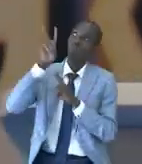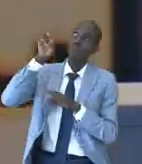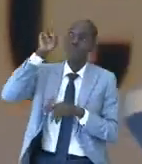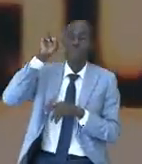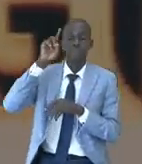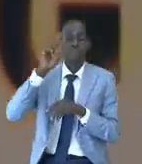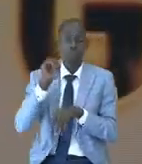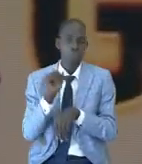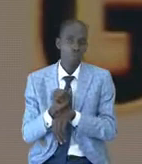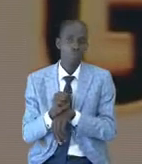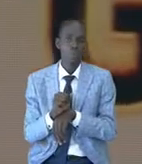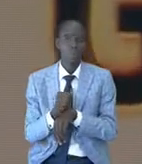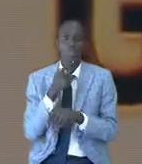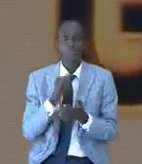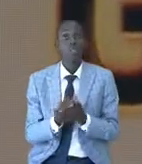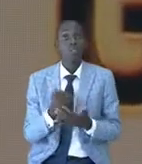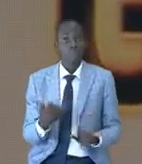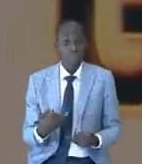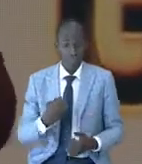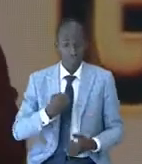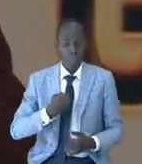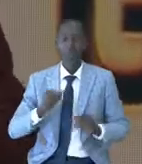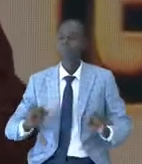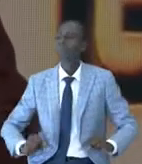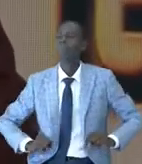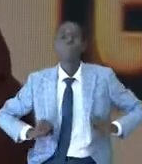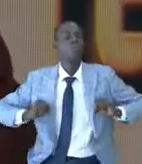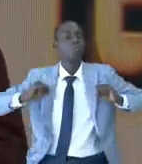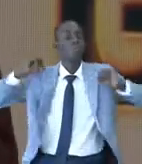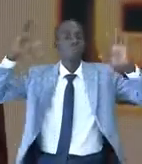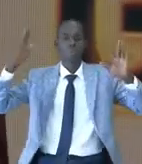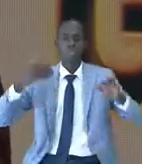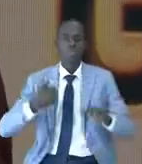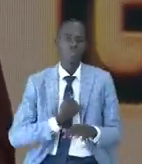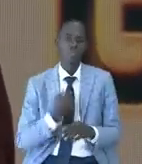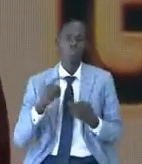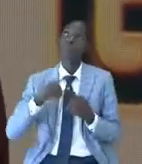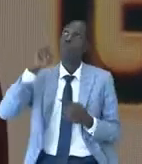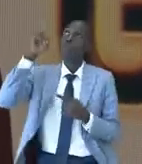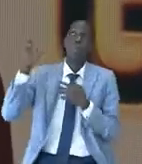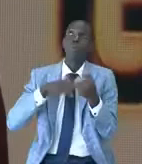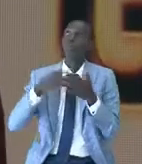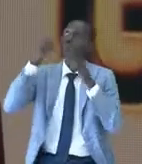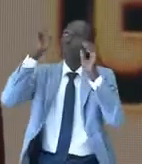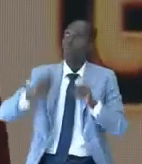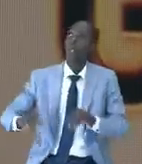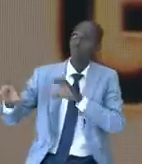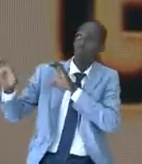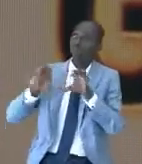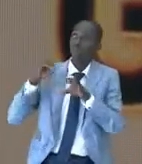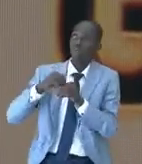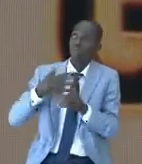say, now, I give myself to you. Whatever you can make out of this life that is